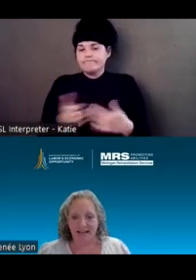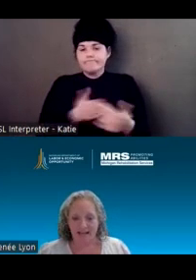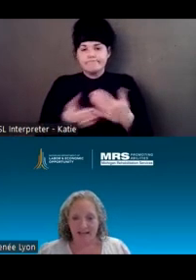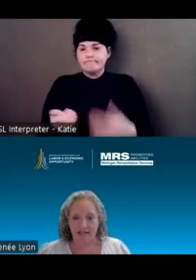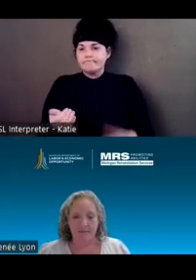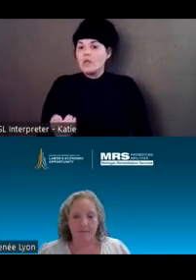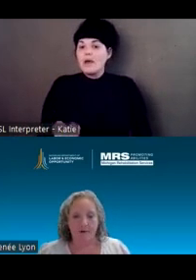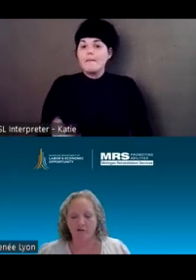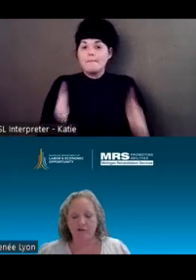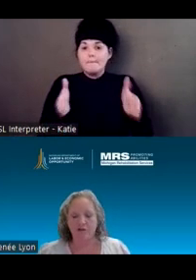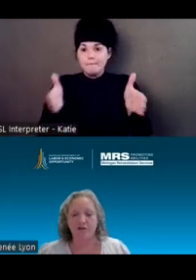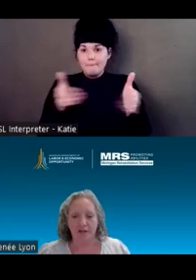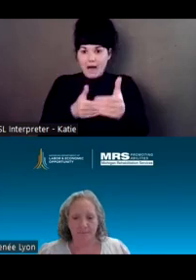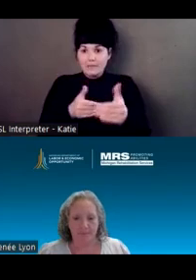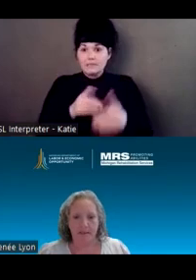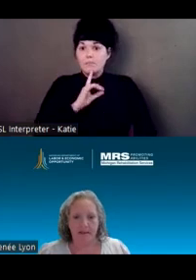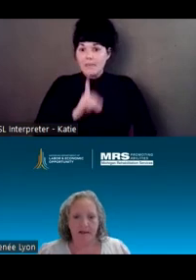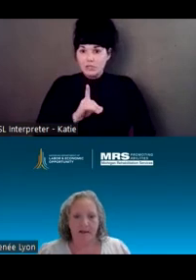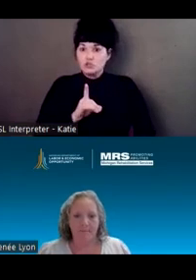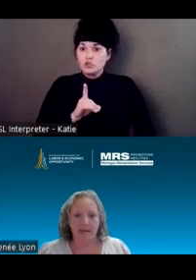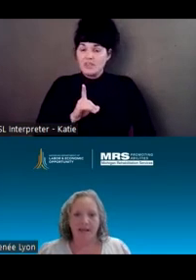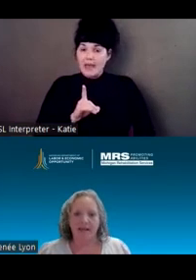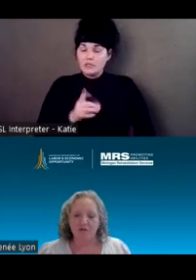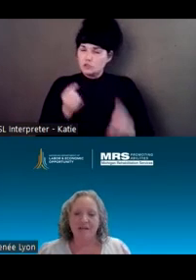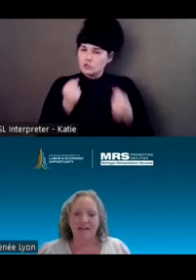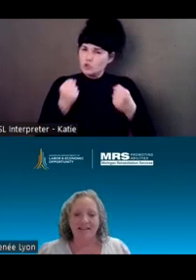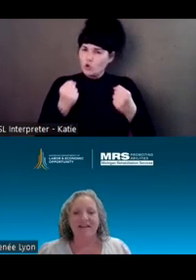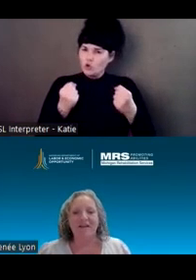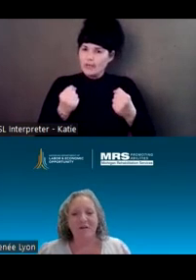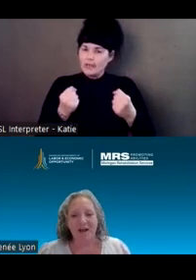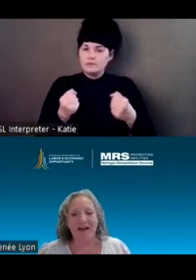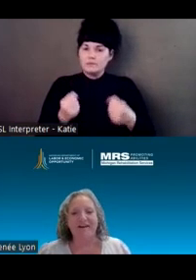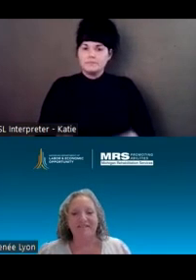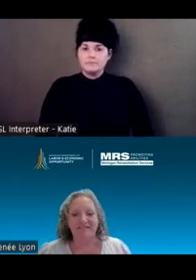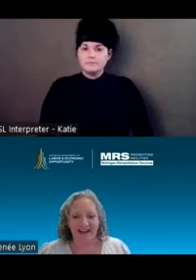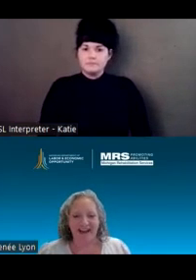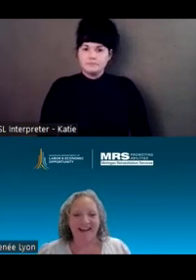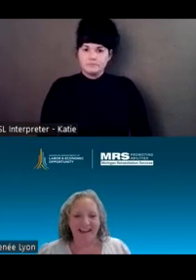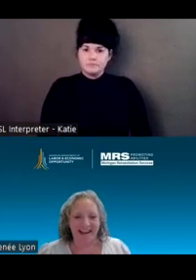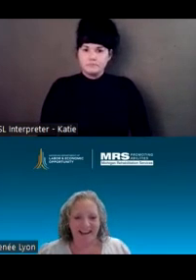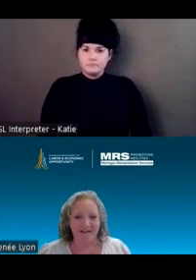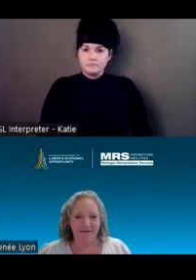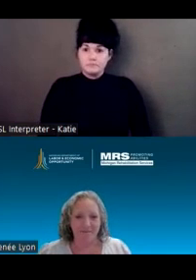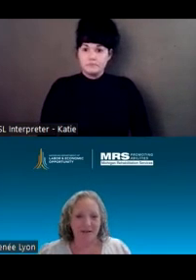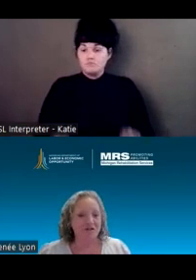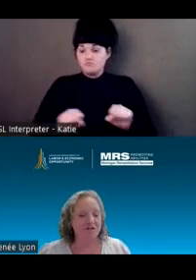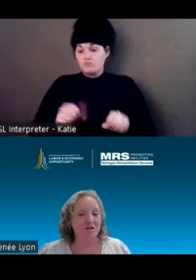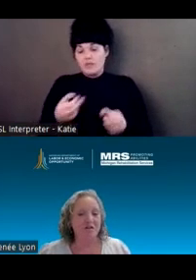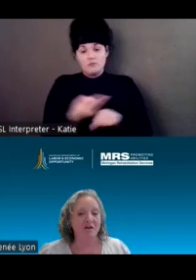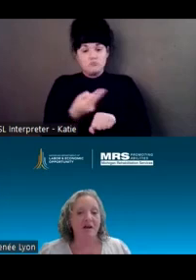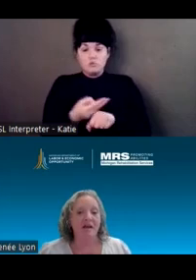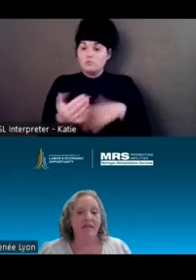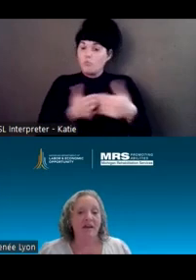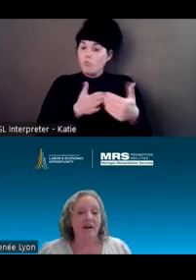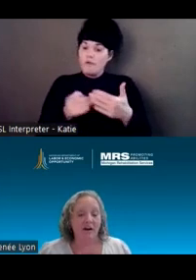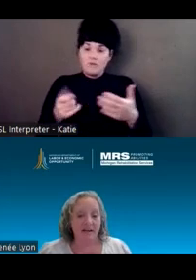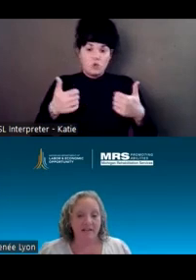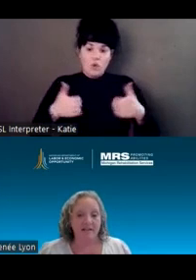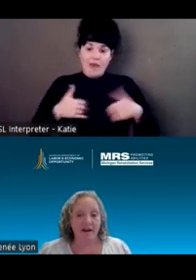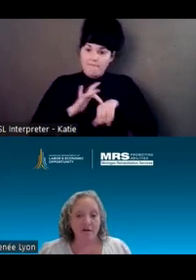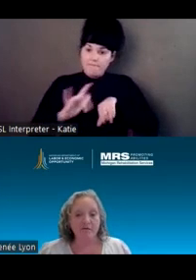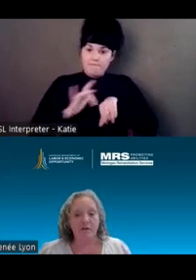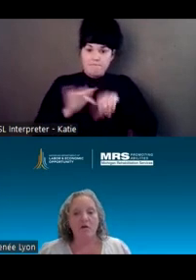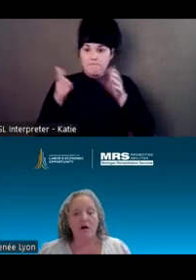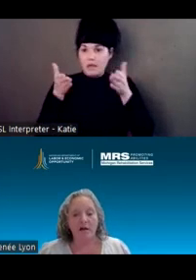it's handy or sturdy. Use anything that you have on hand. Make sure there